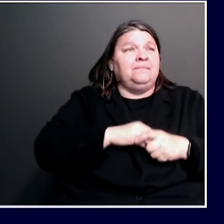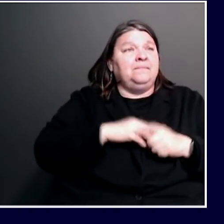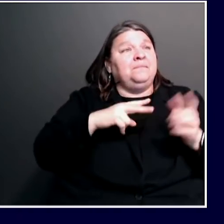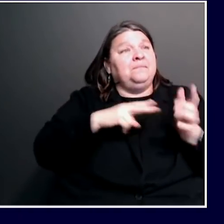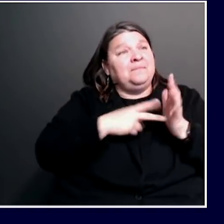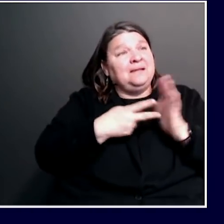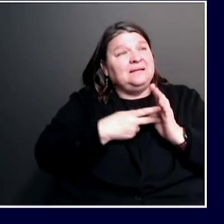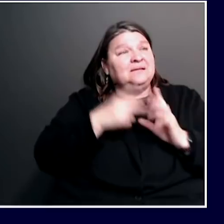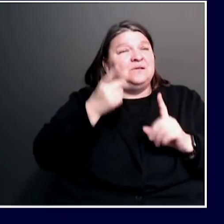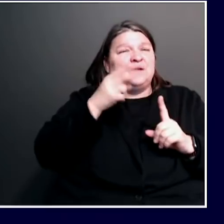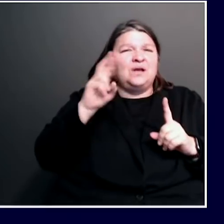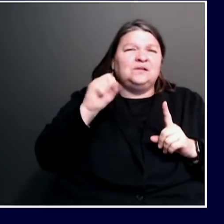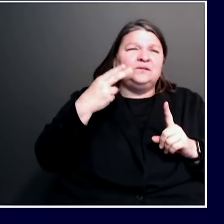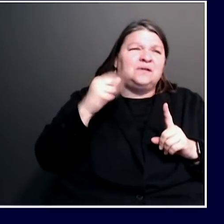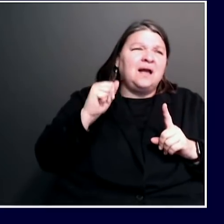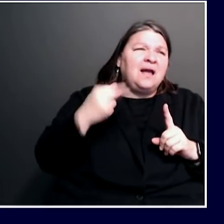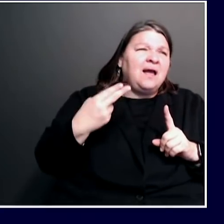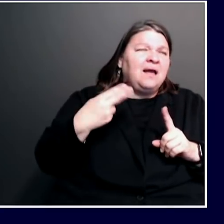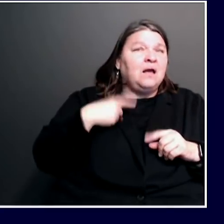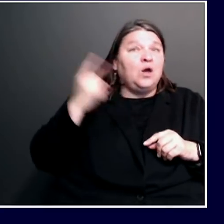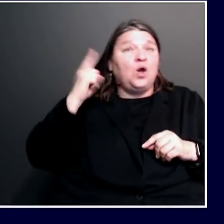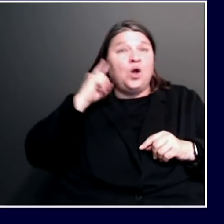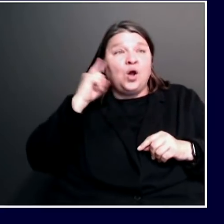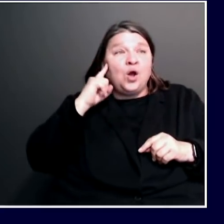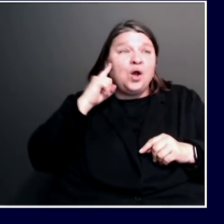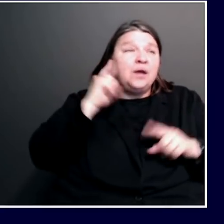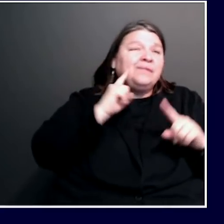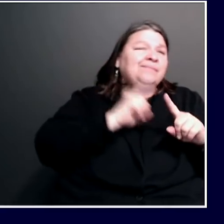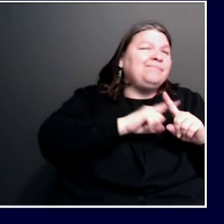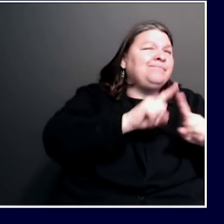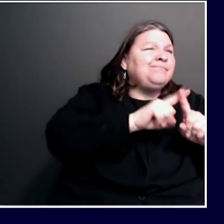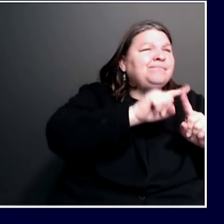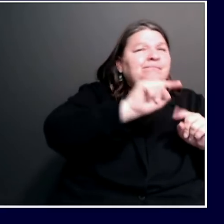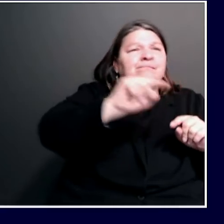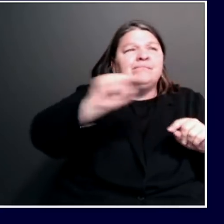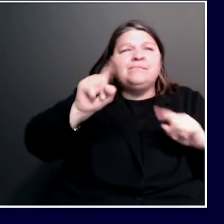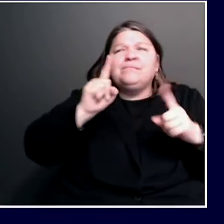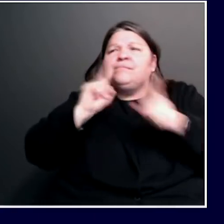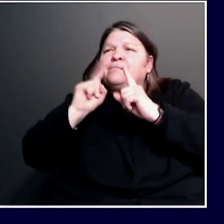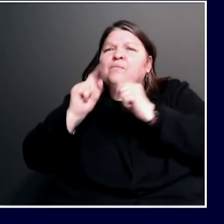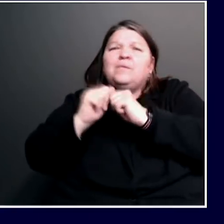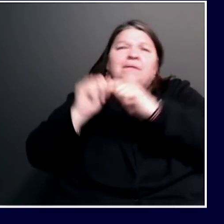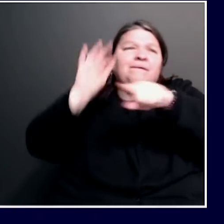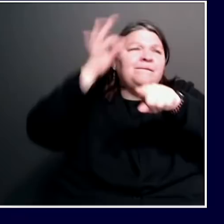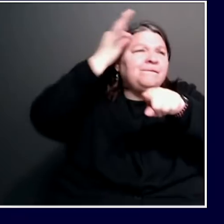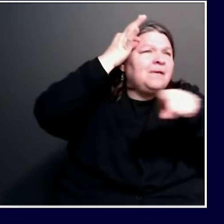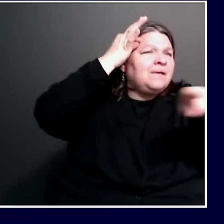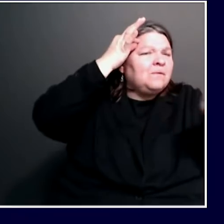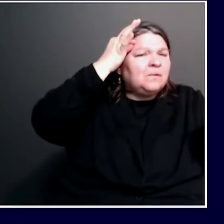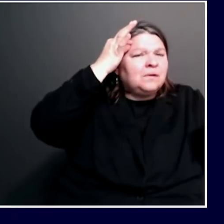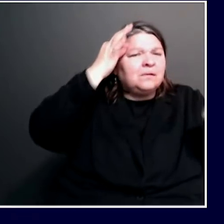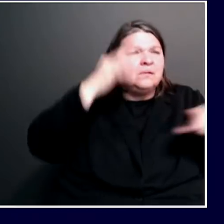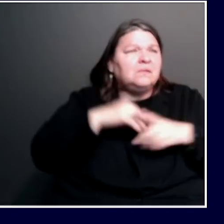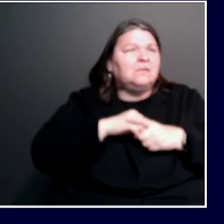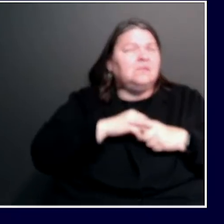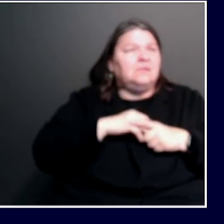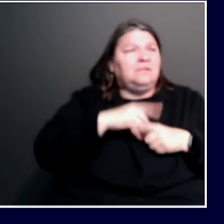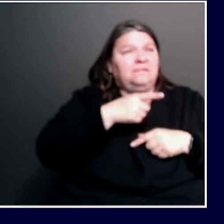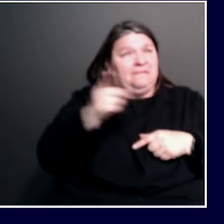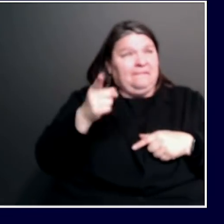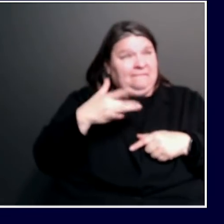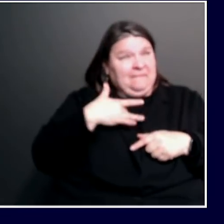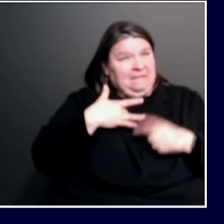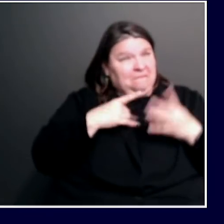What I've heard in conversations with federal health officials is a little bit less enthusiasm for fourth shots